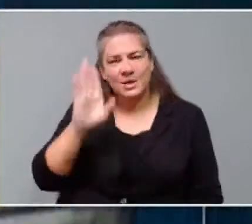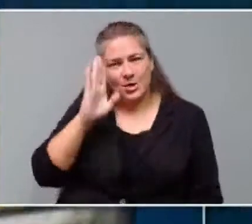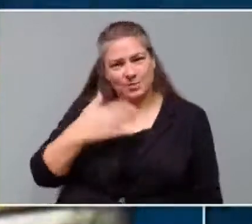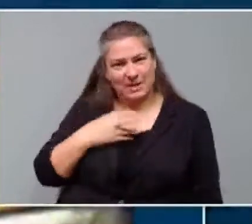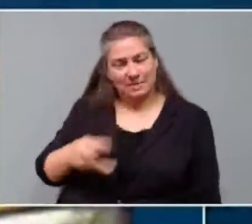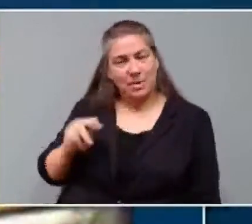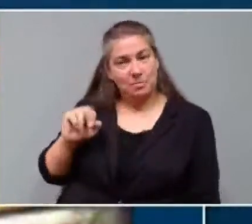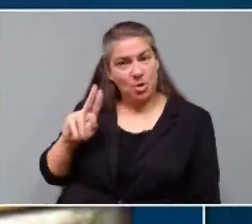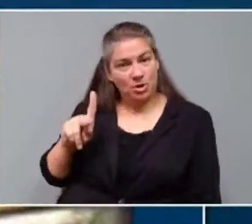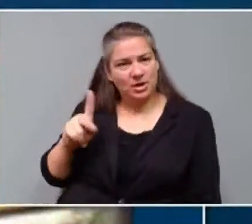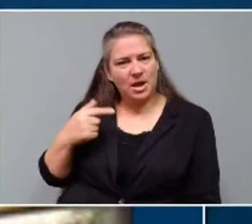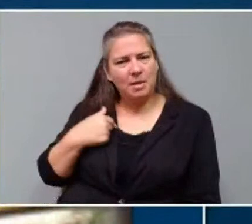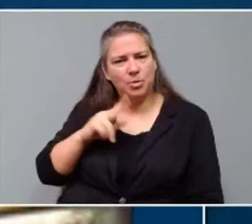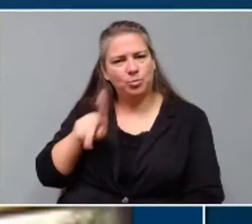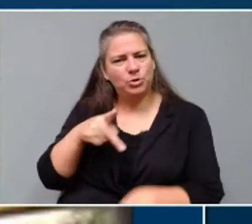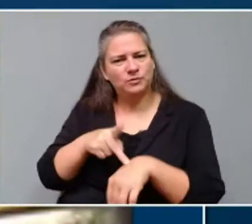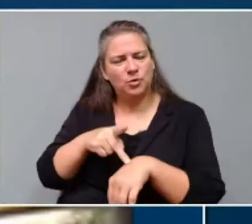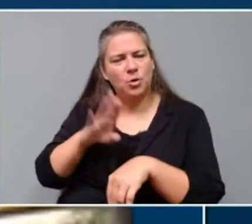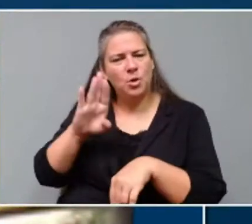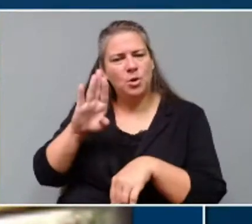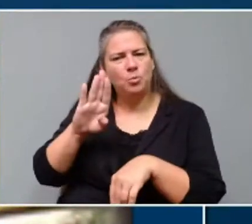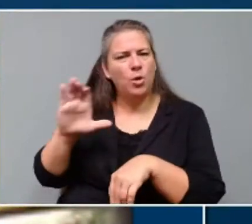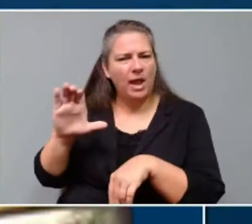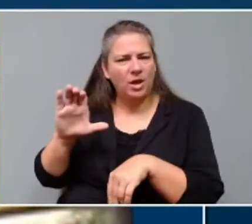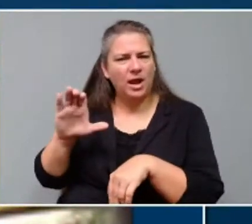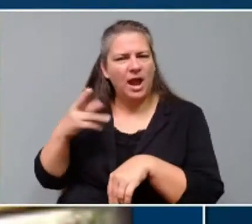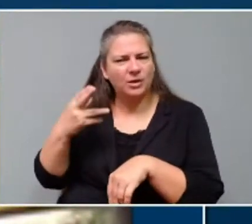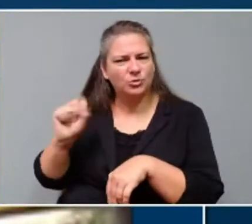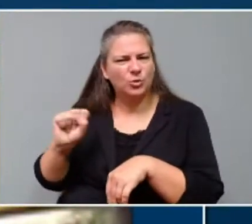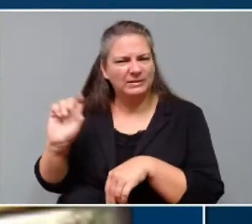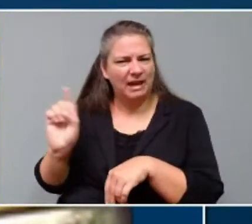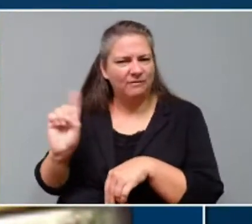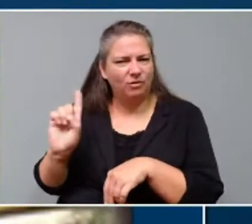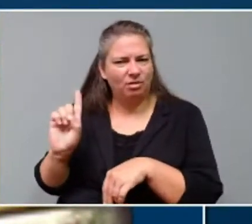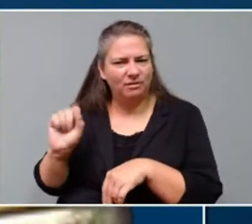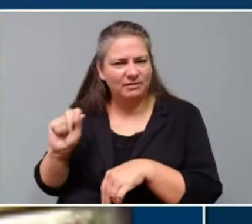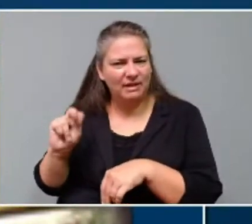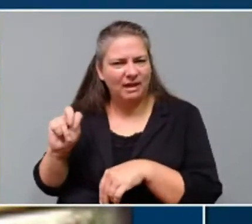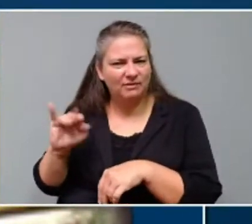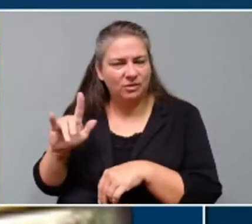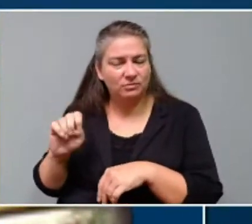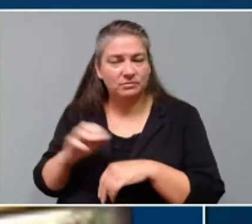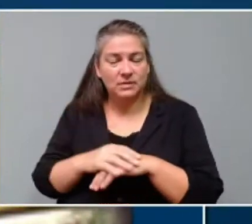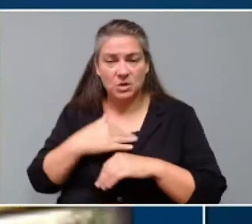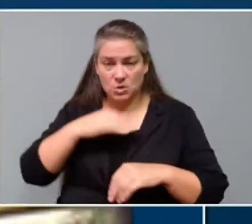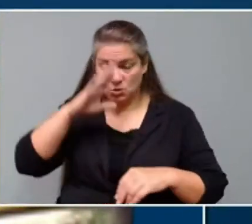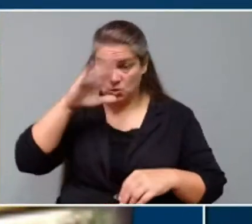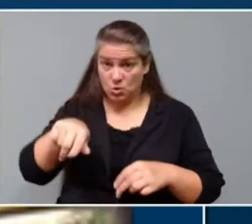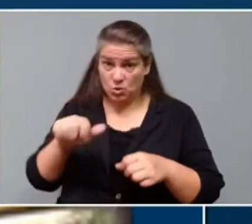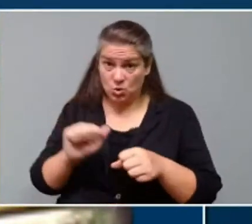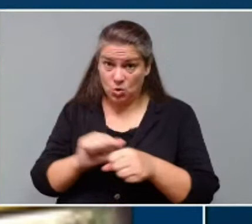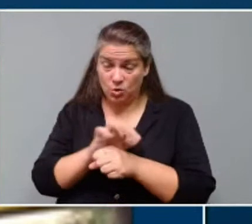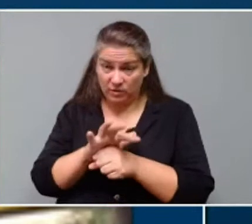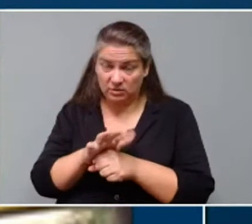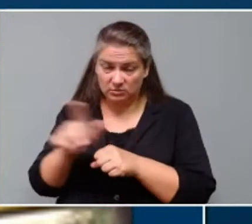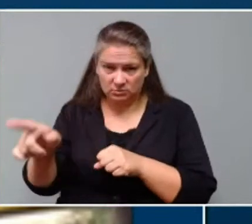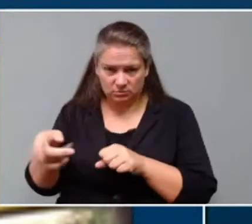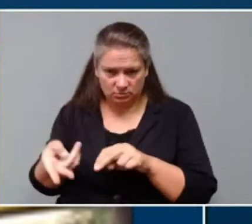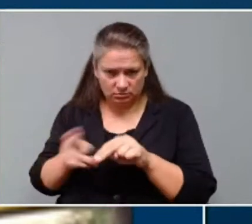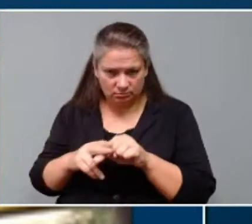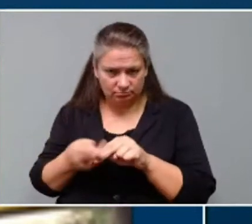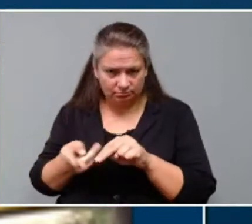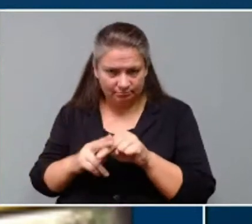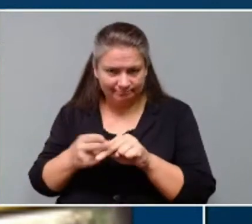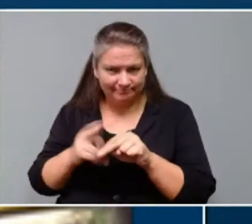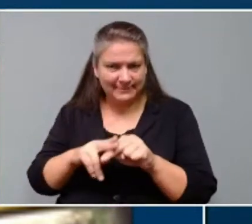High School in Danville, Kentucky. I knew that when COVID numbers began to increase with a career like mine, that you are constantly around